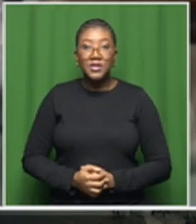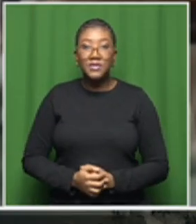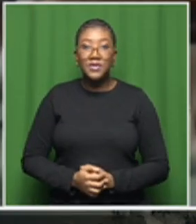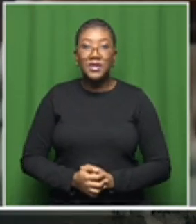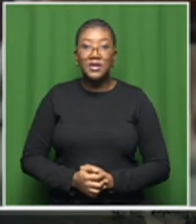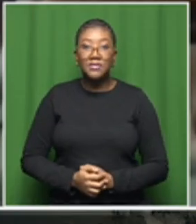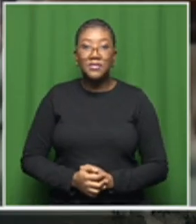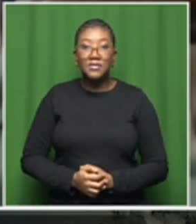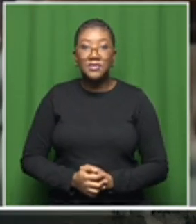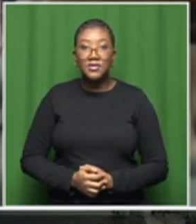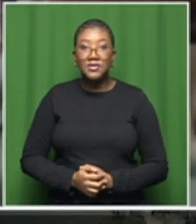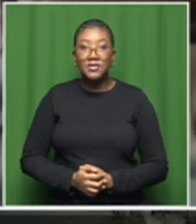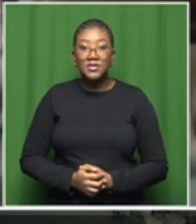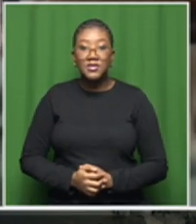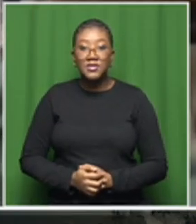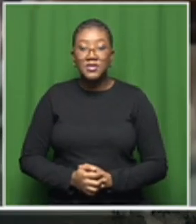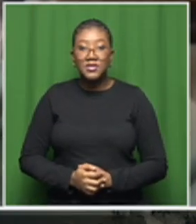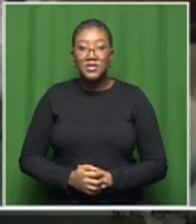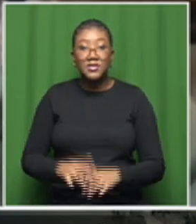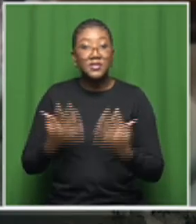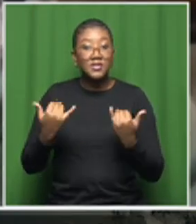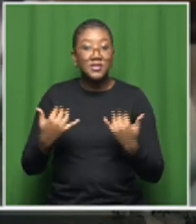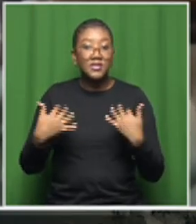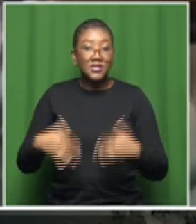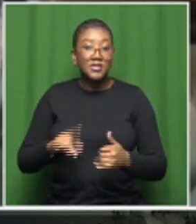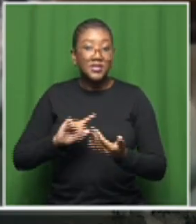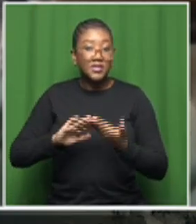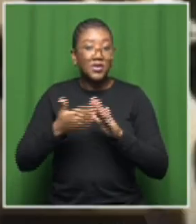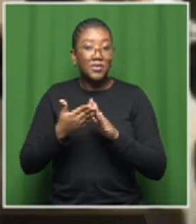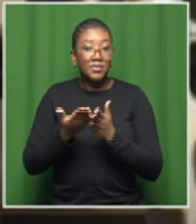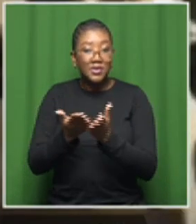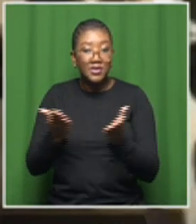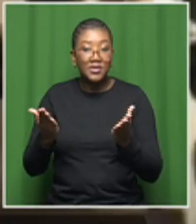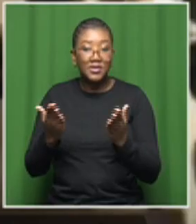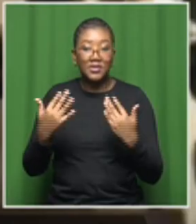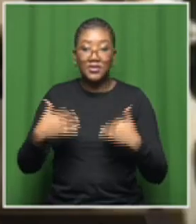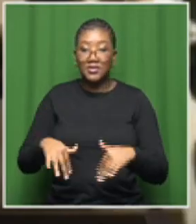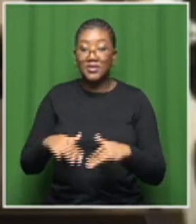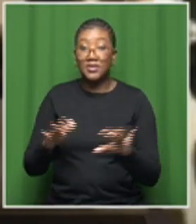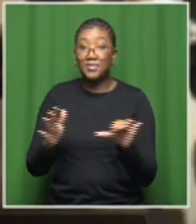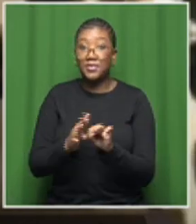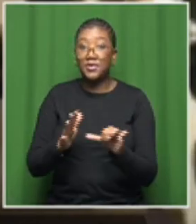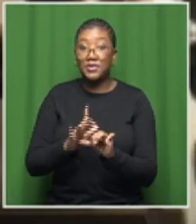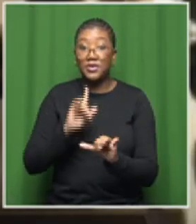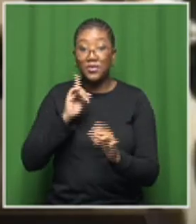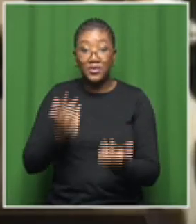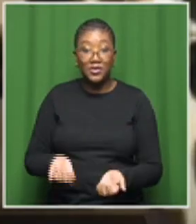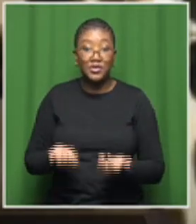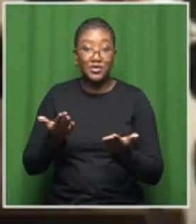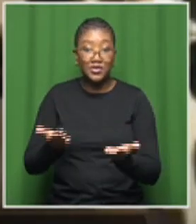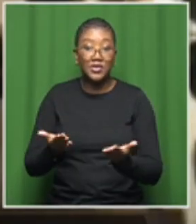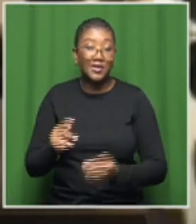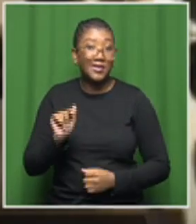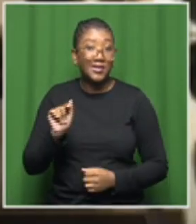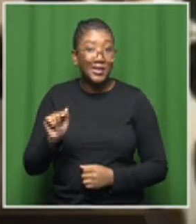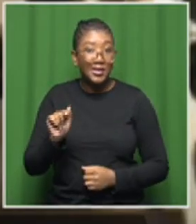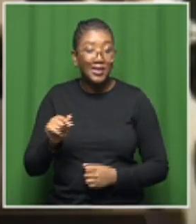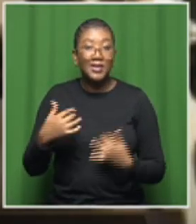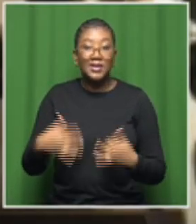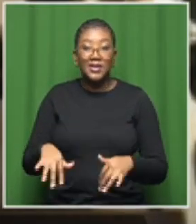So, there's just a real hunger for community and connection, and that's really what we serve, within a space